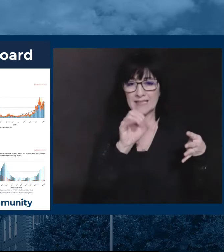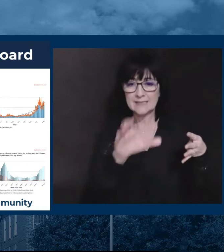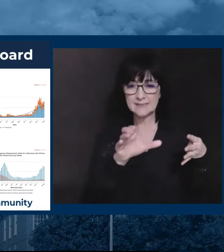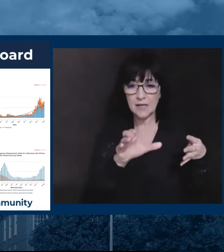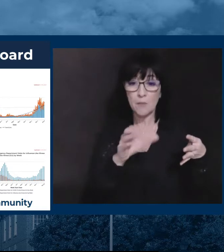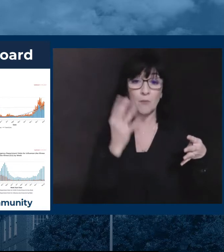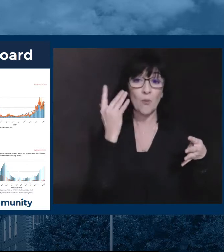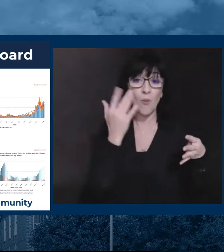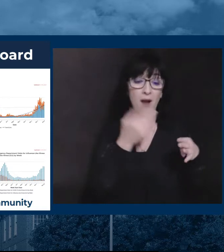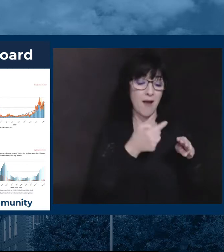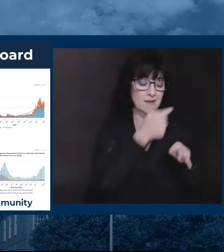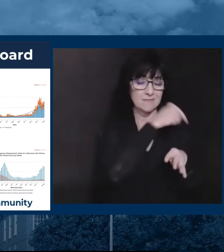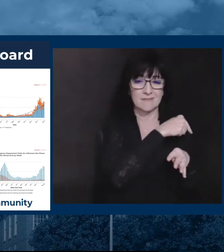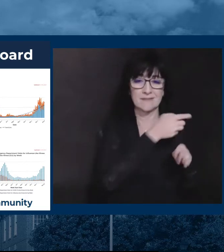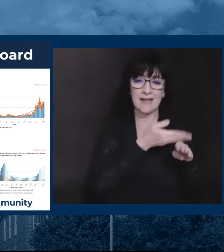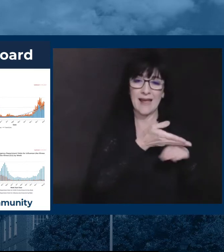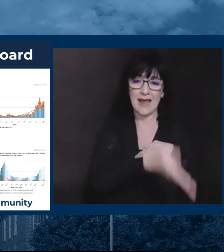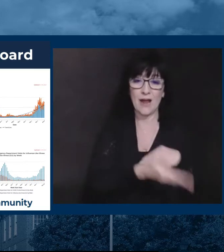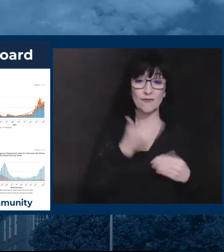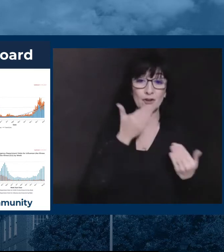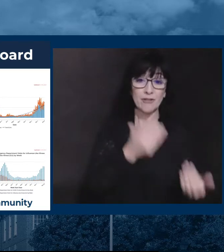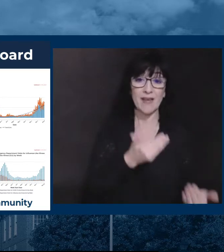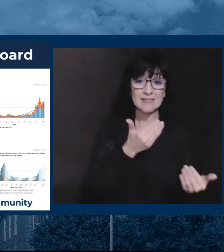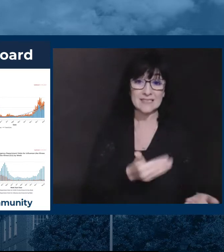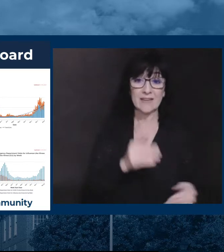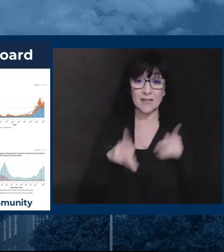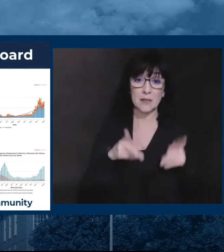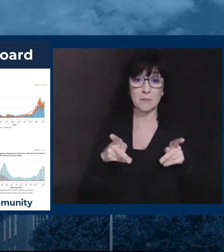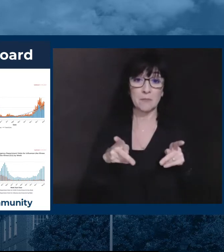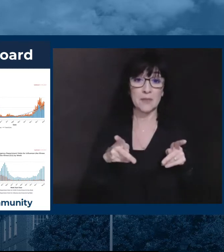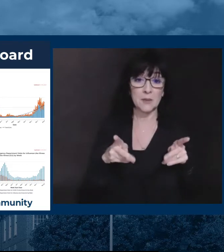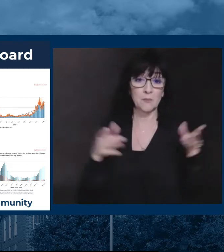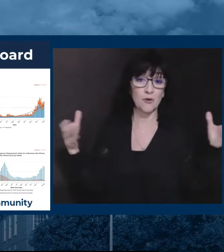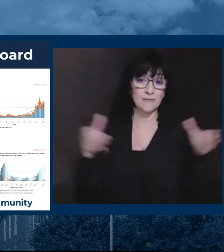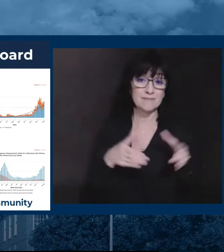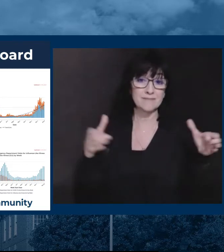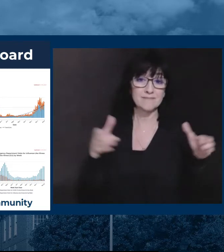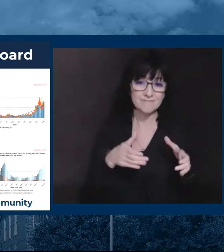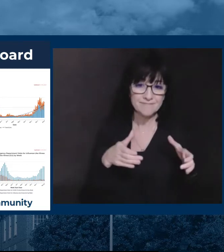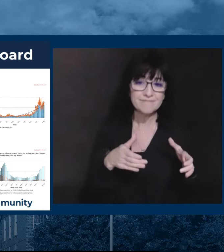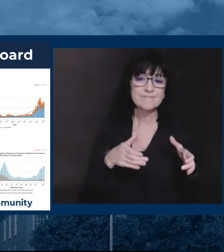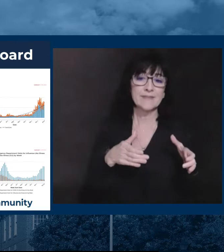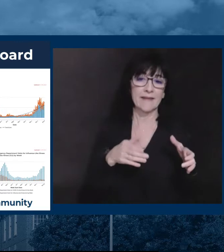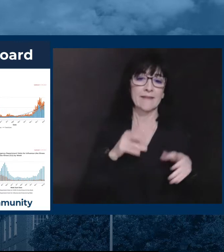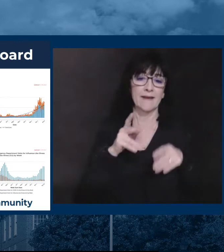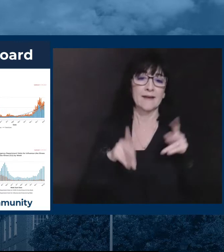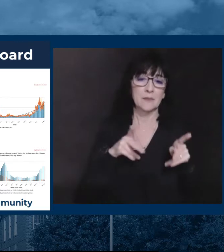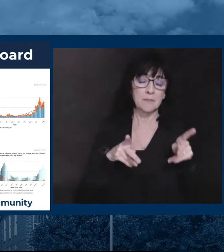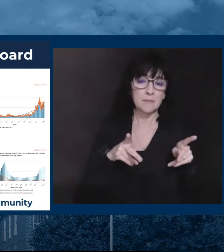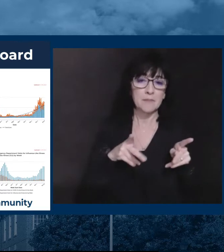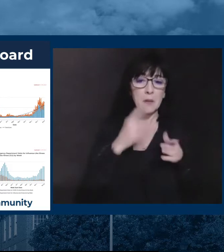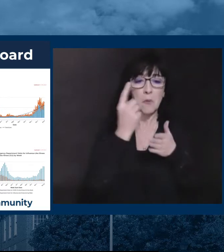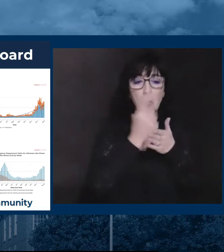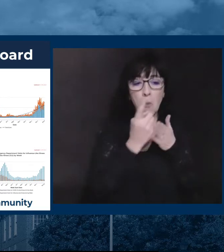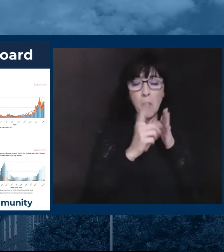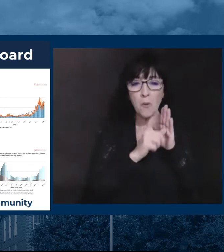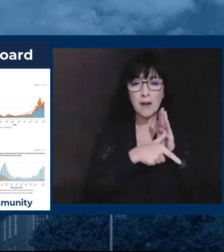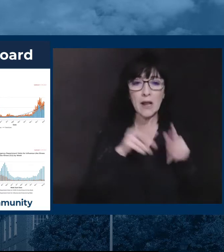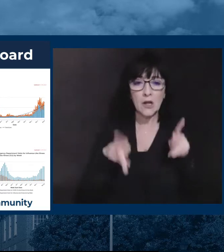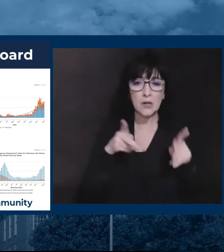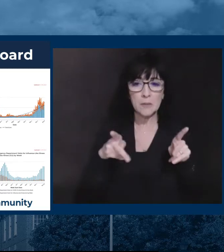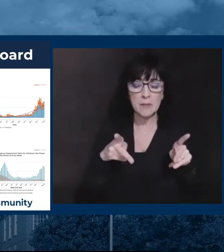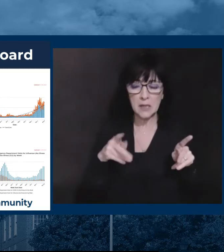Thanksgiving holidays. Again, surges that we're seeing in states across the country, really the result